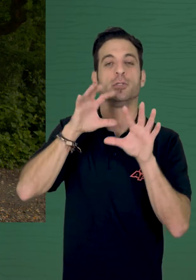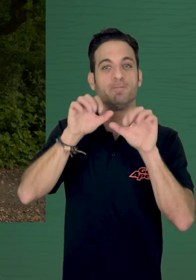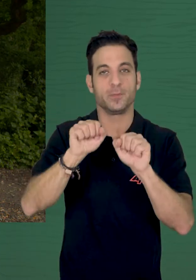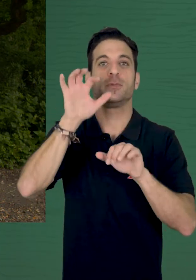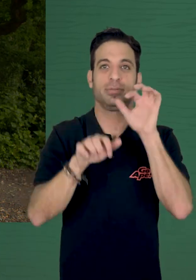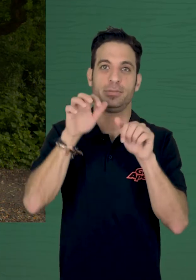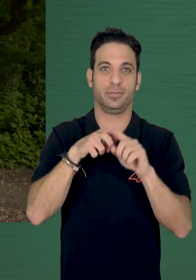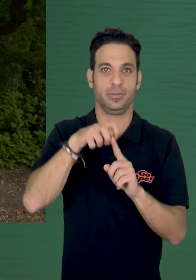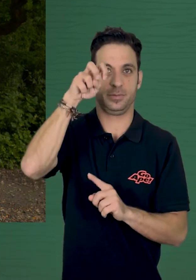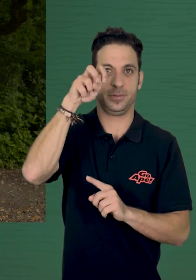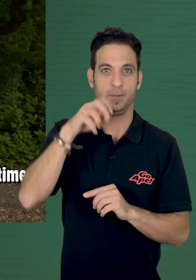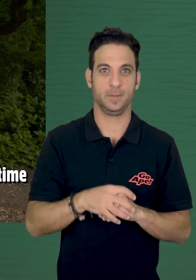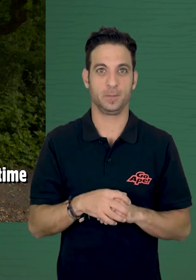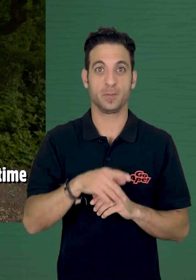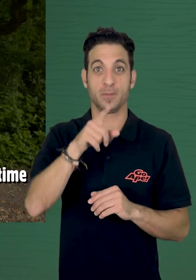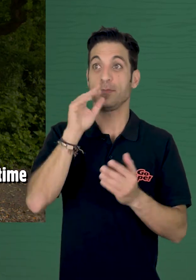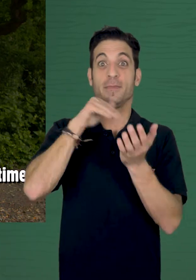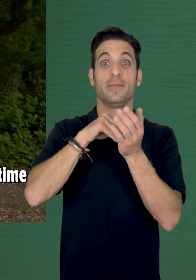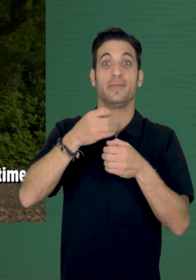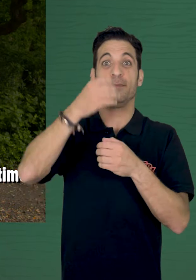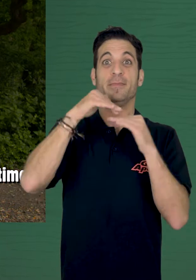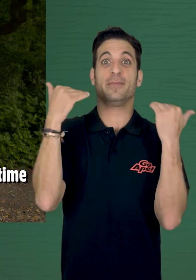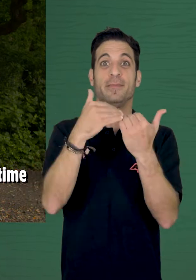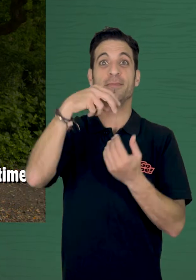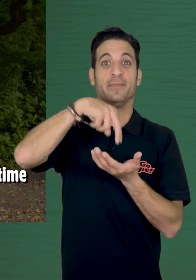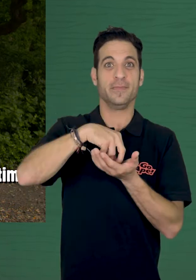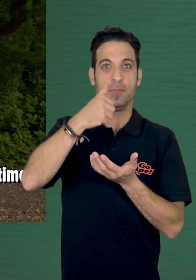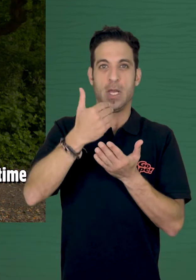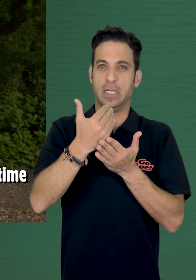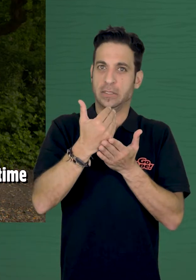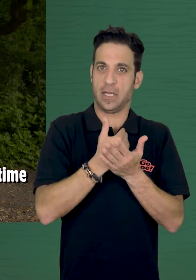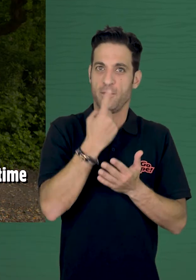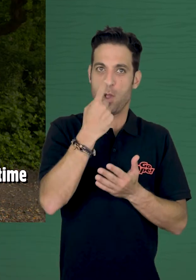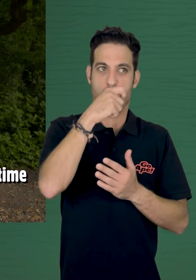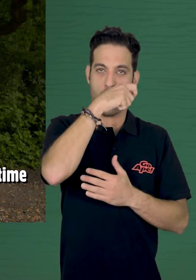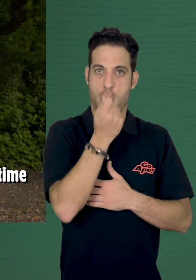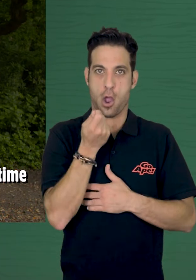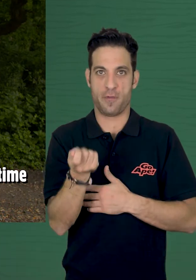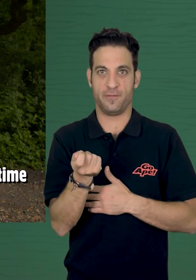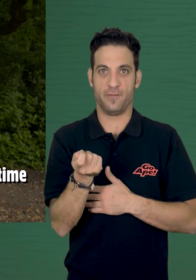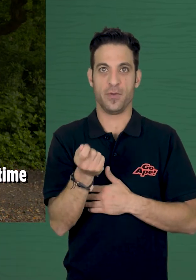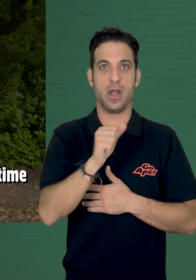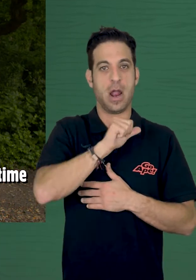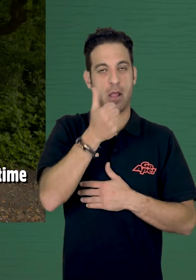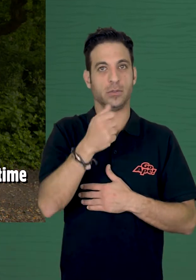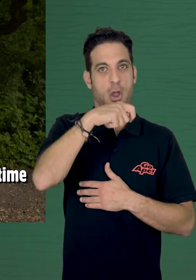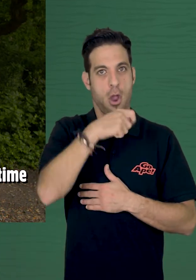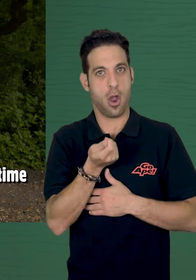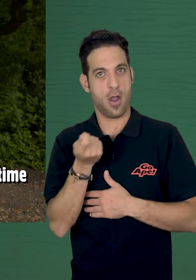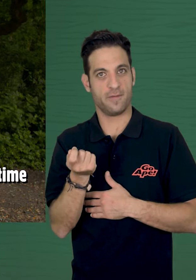grab hold and climb on up. When you're back on a platform, move one safety line at a time back onto the red cable around the tree.